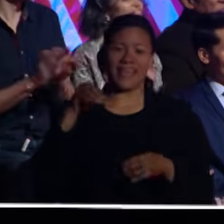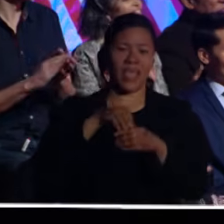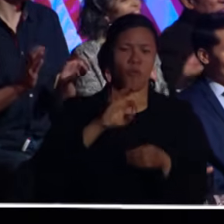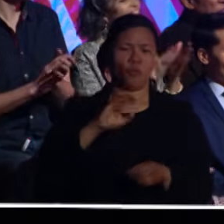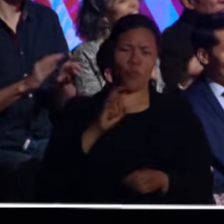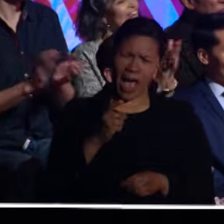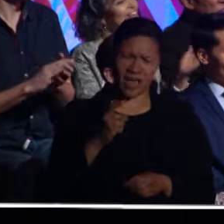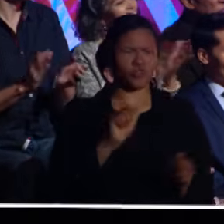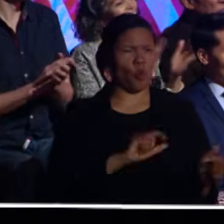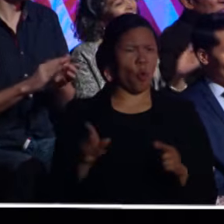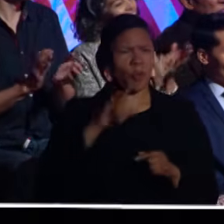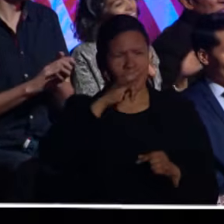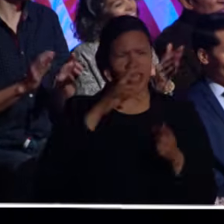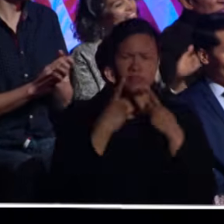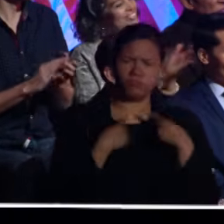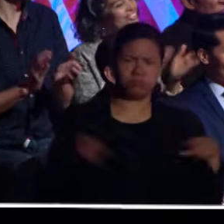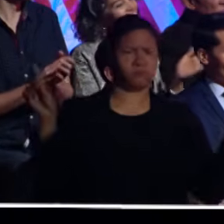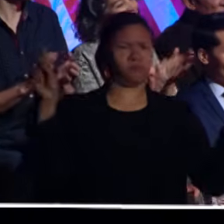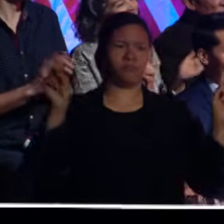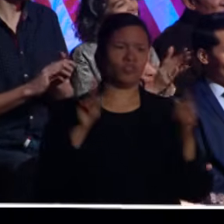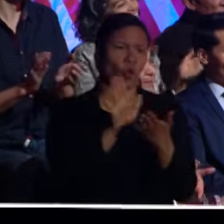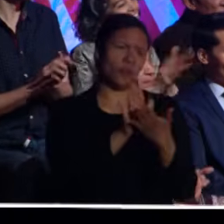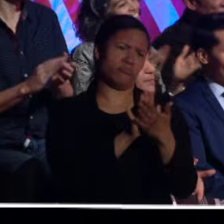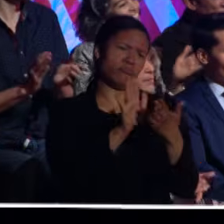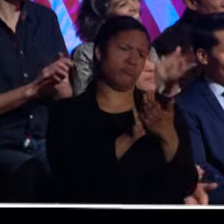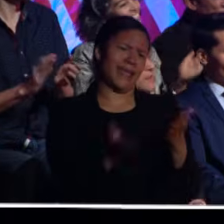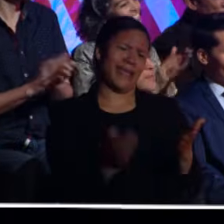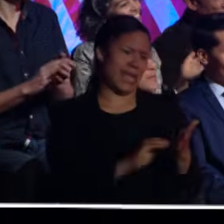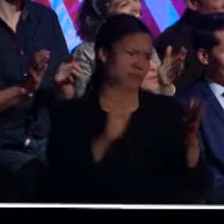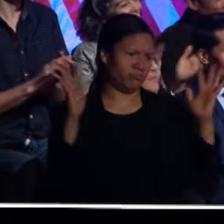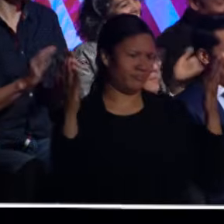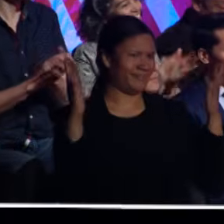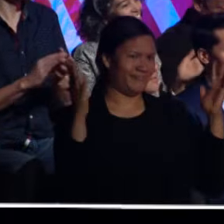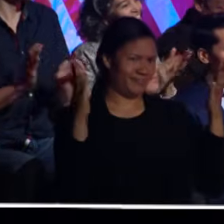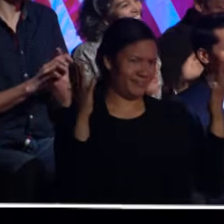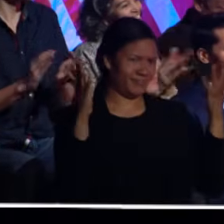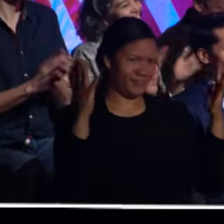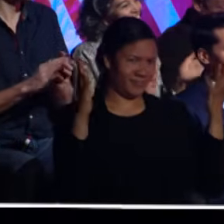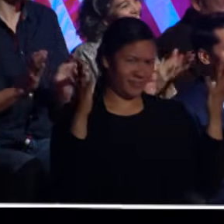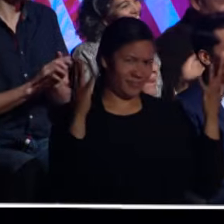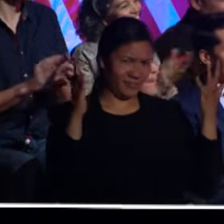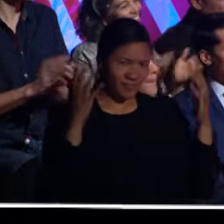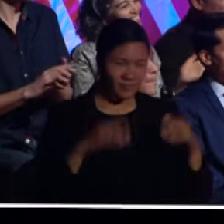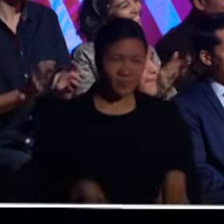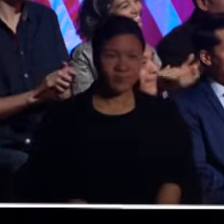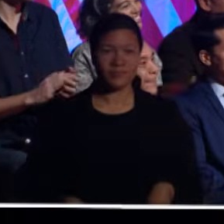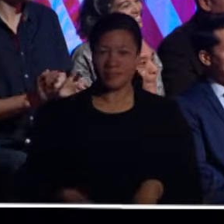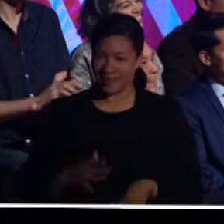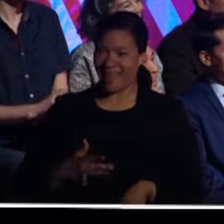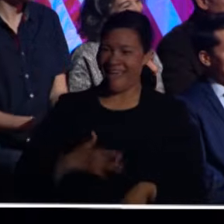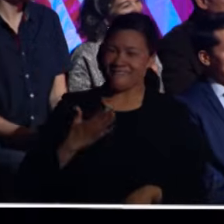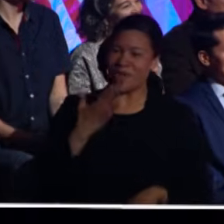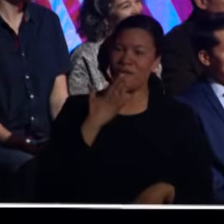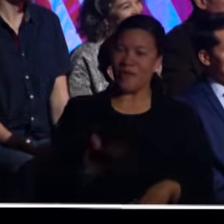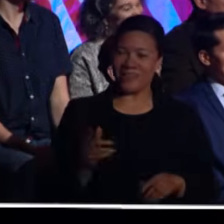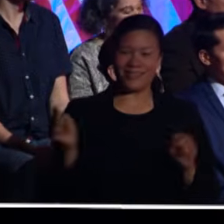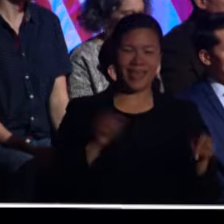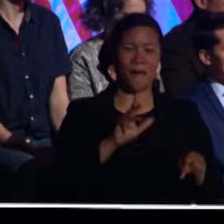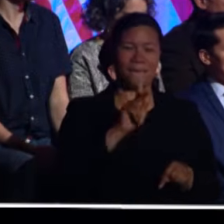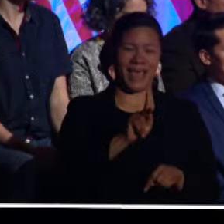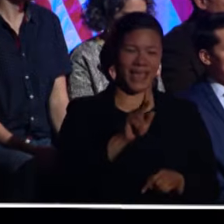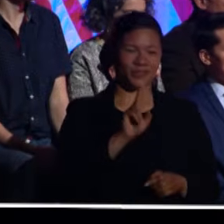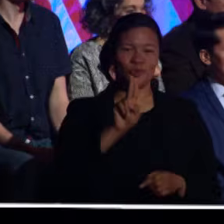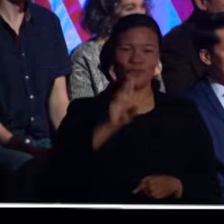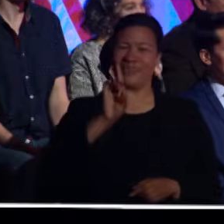applause. It's good to be back here at the University